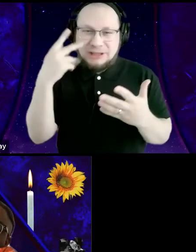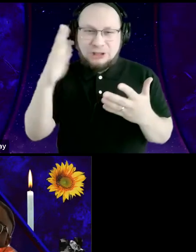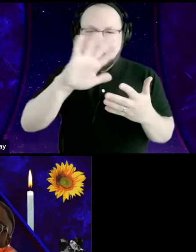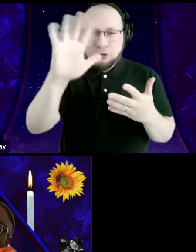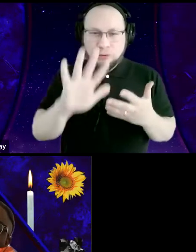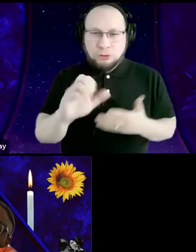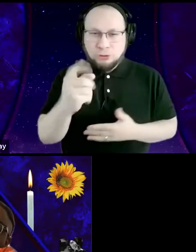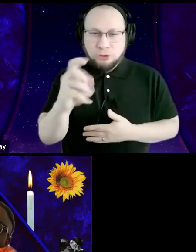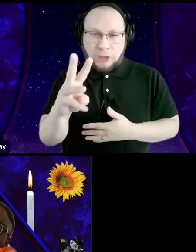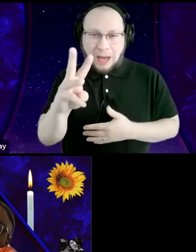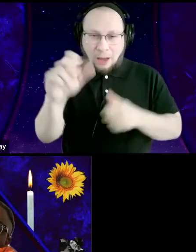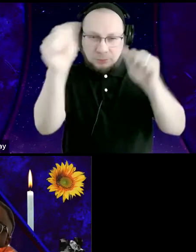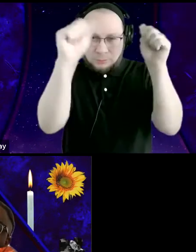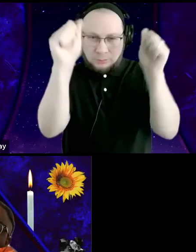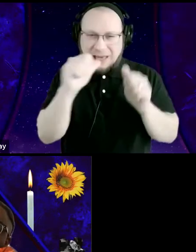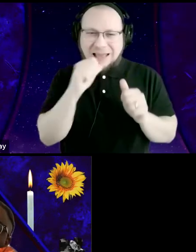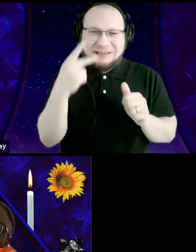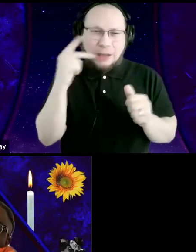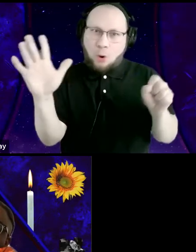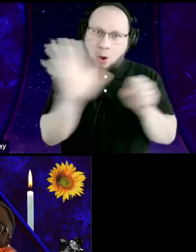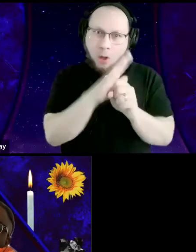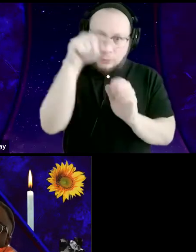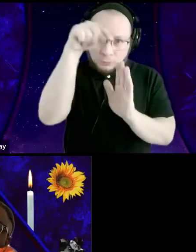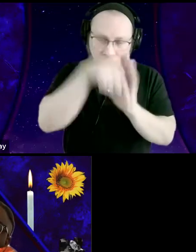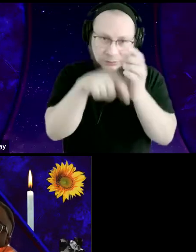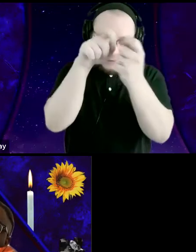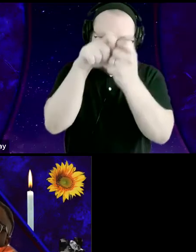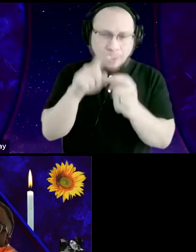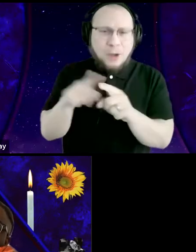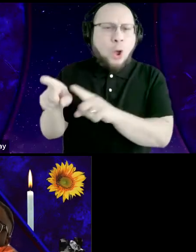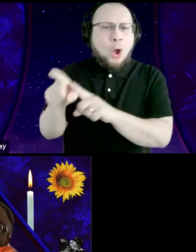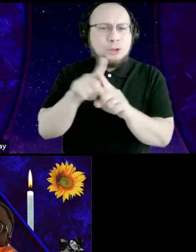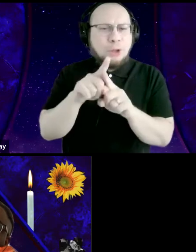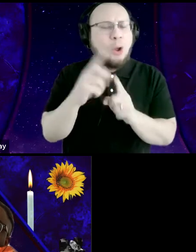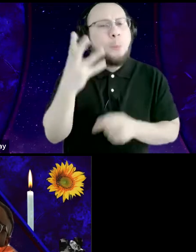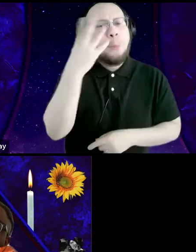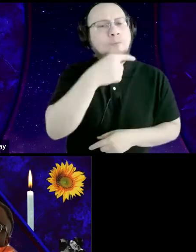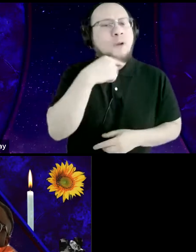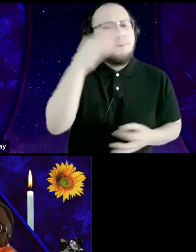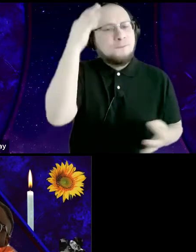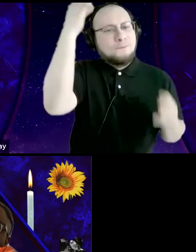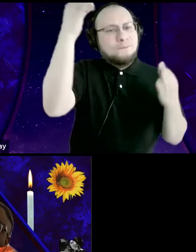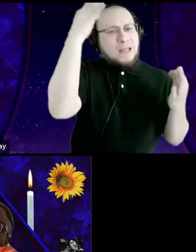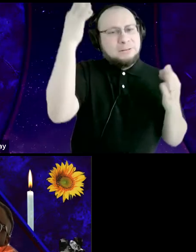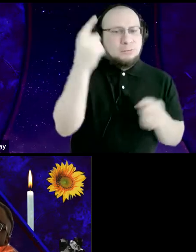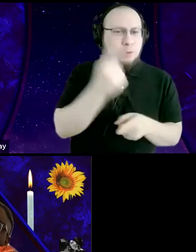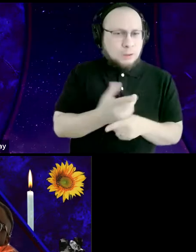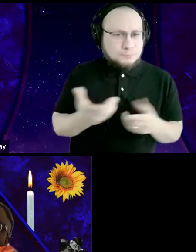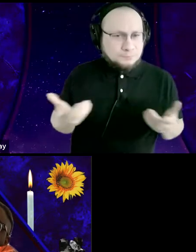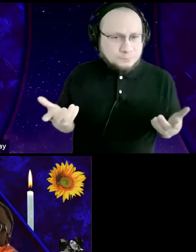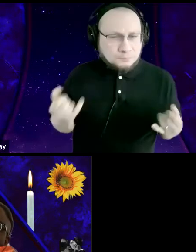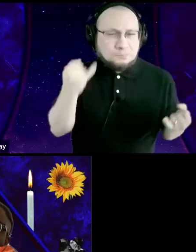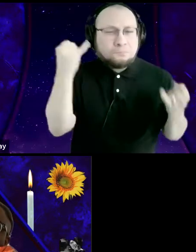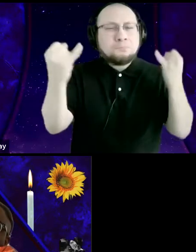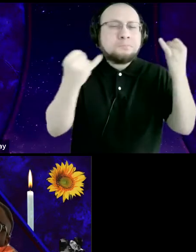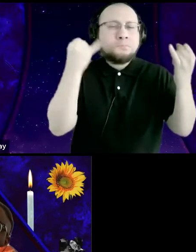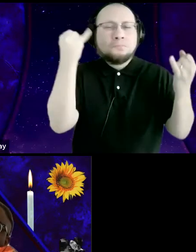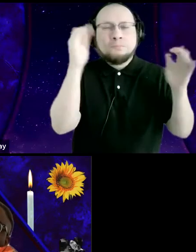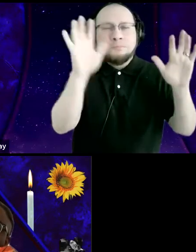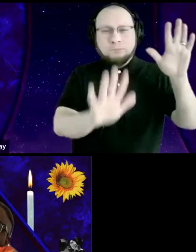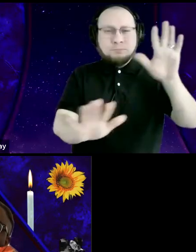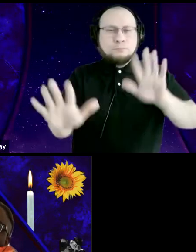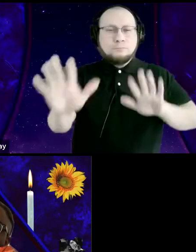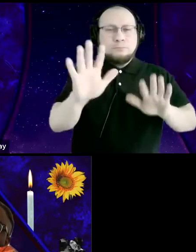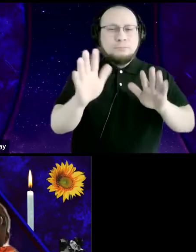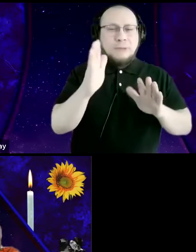outline instead of what's really there. But it's also a beautiful time for fantasy, right? We, just like we can imagine the